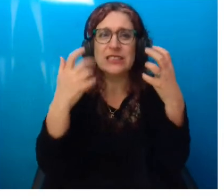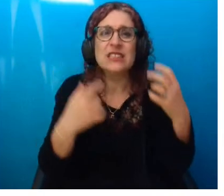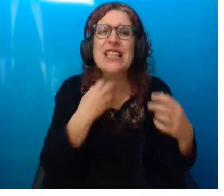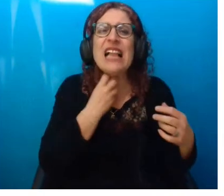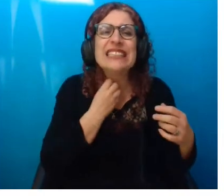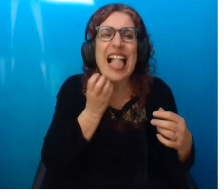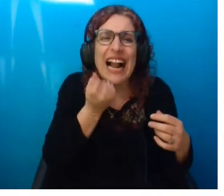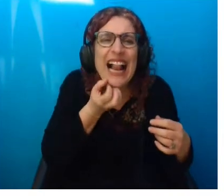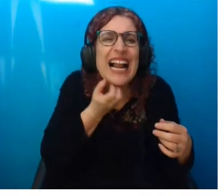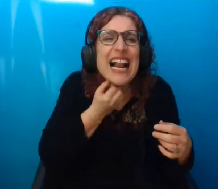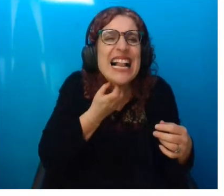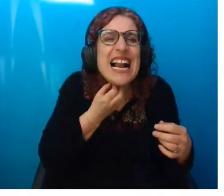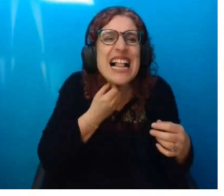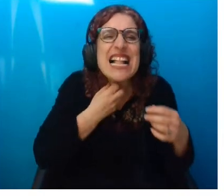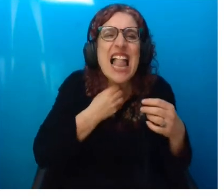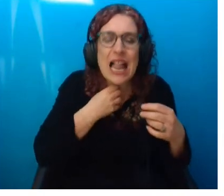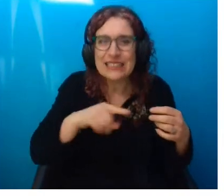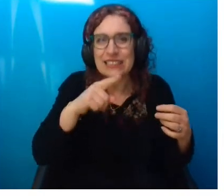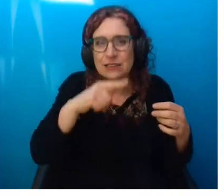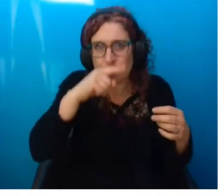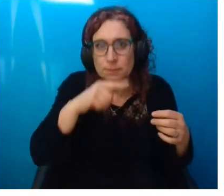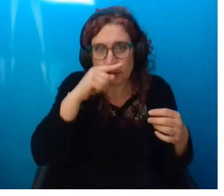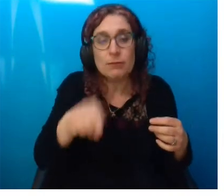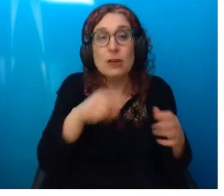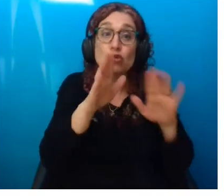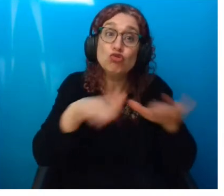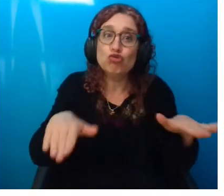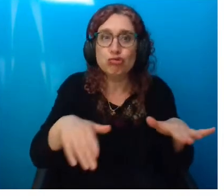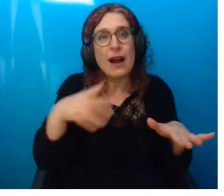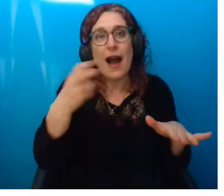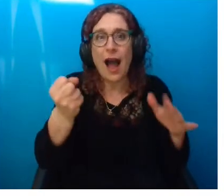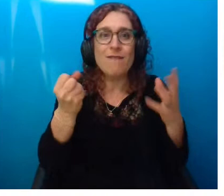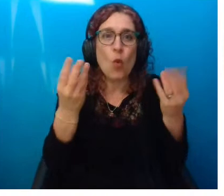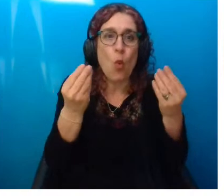sneezing, and in children in particular, watery eyes.